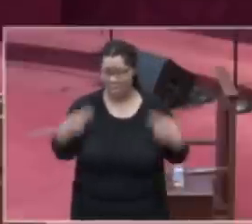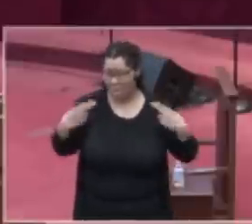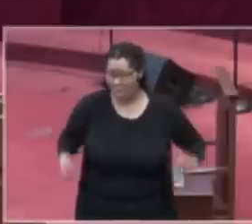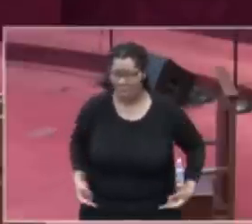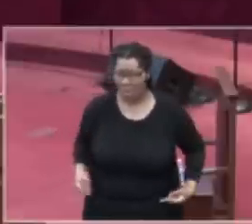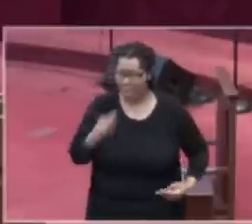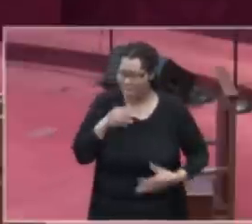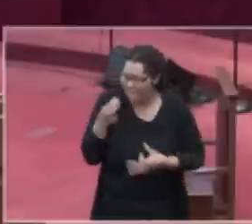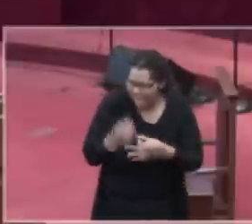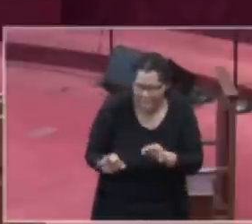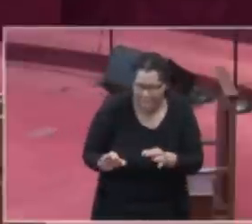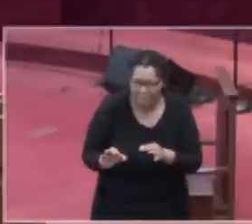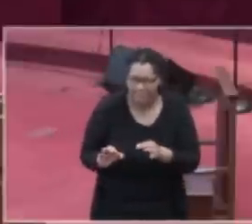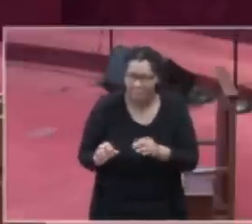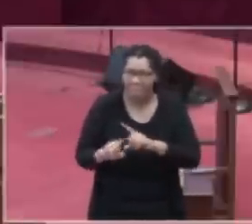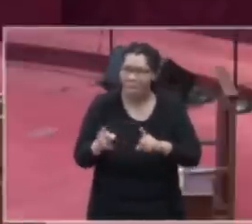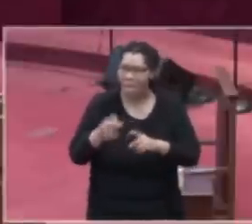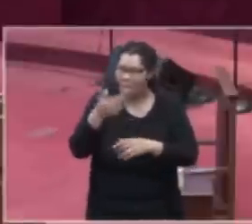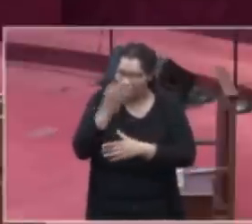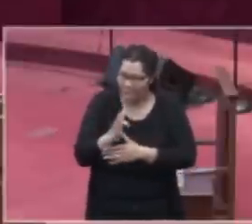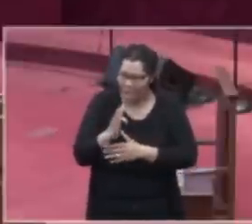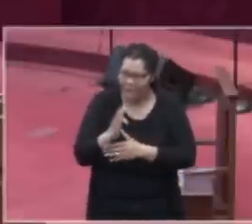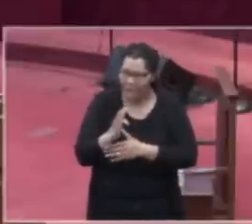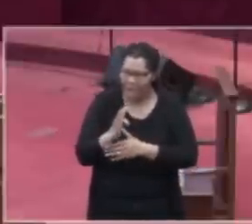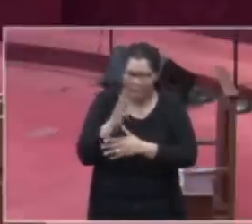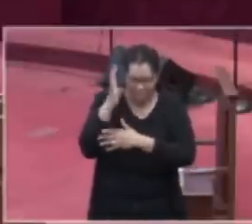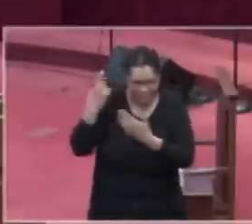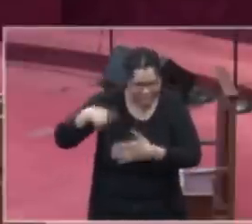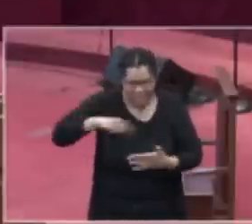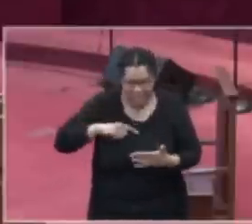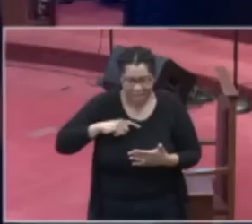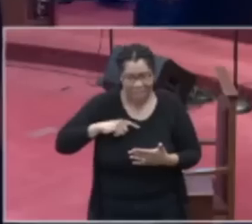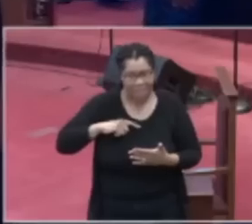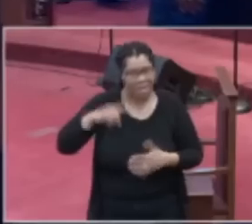can't tell me that there ain't no God.